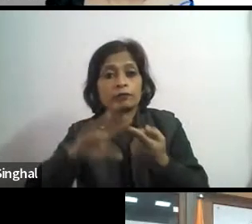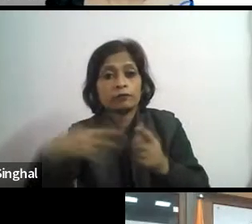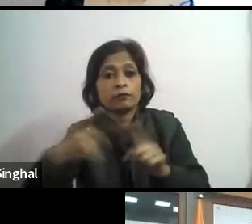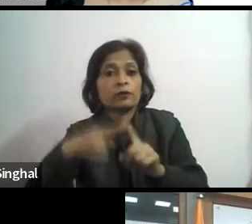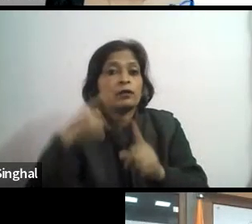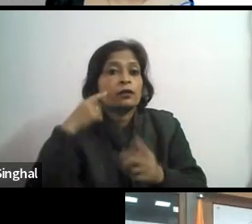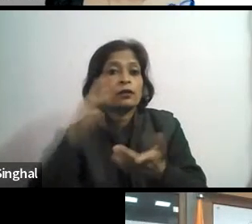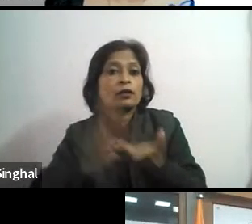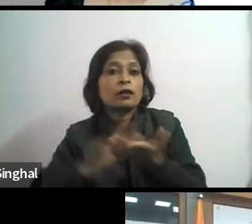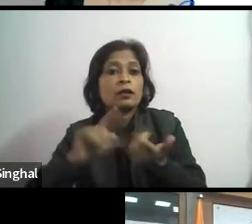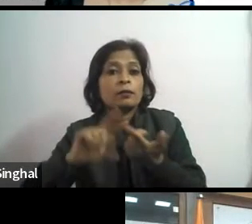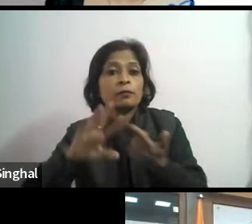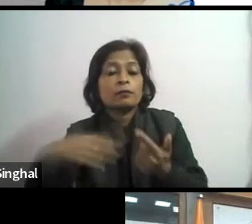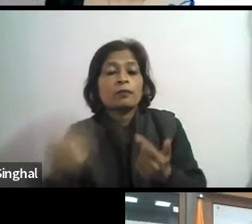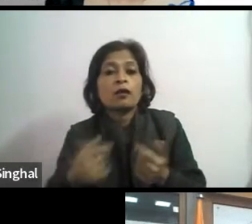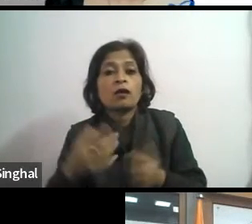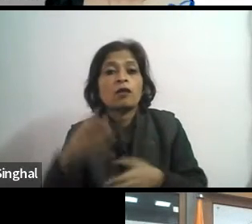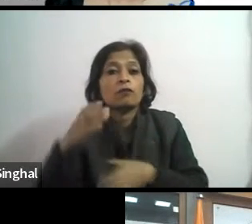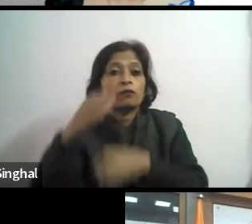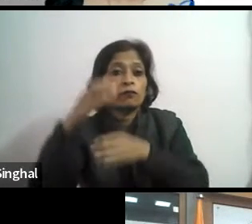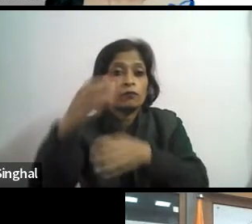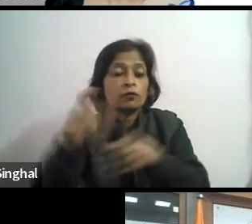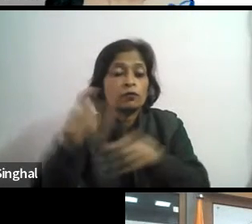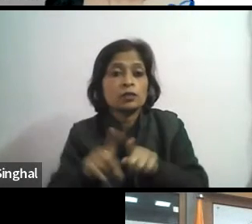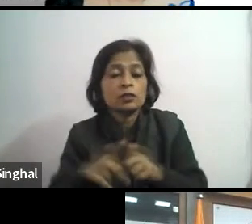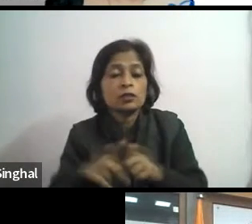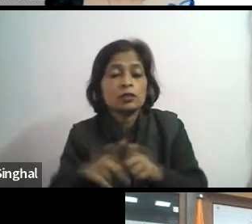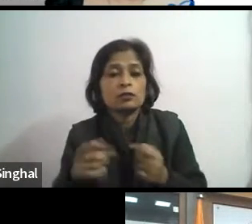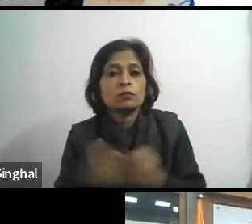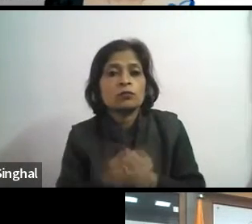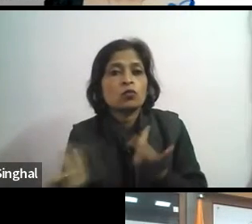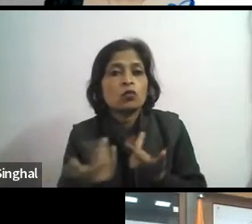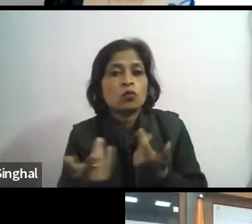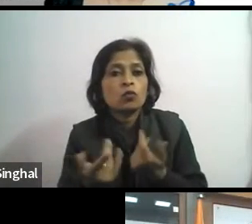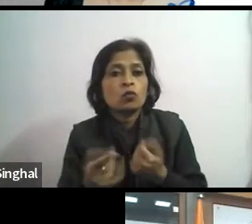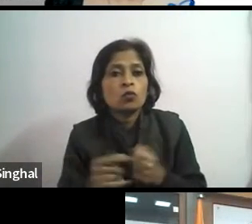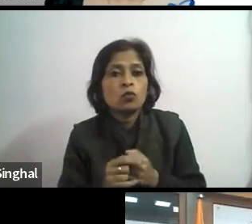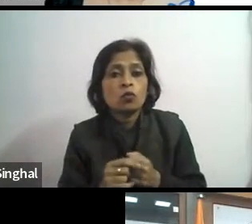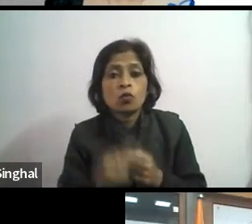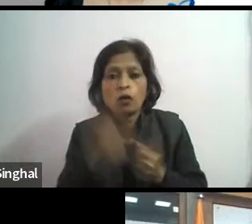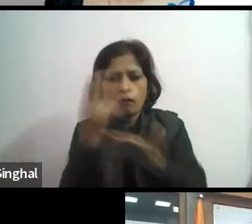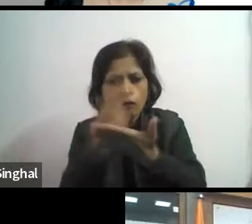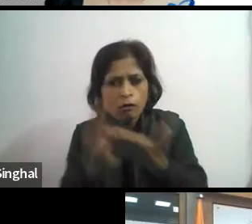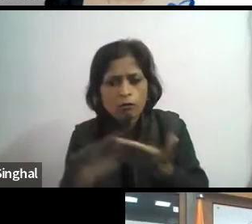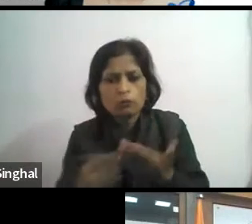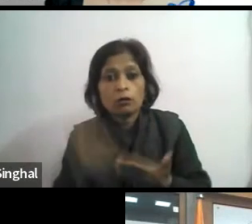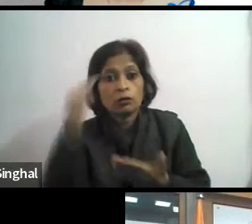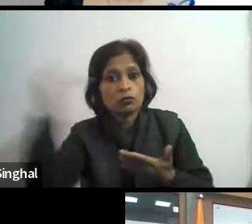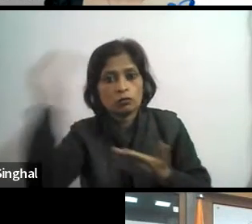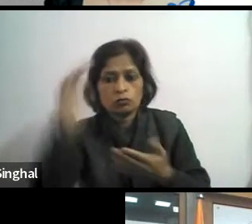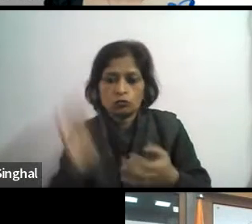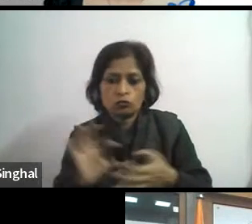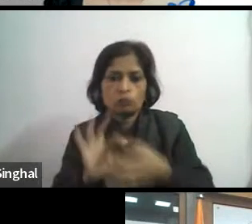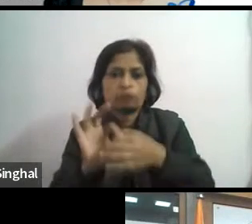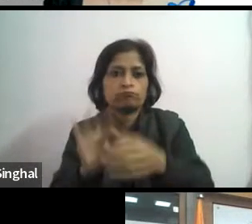Professional Congress for exemplary contribution in the field of art and education.